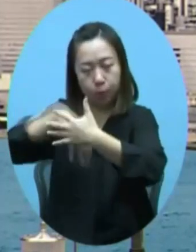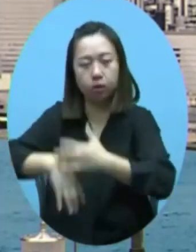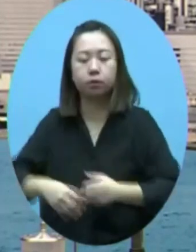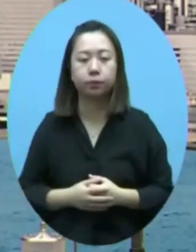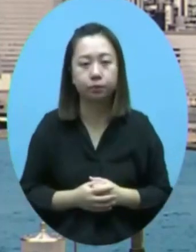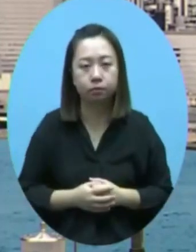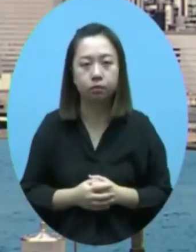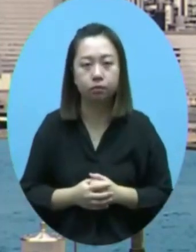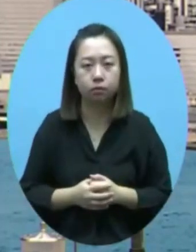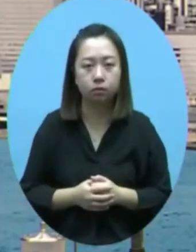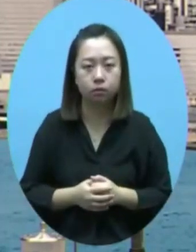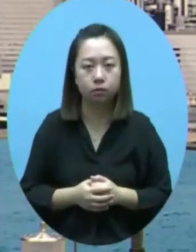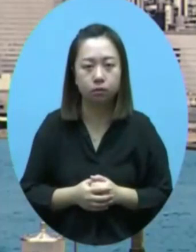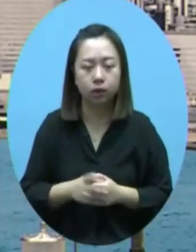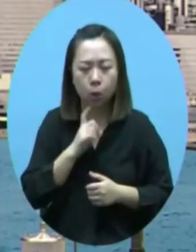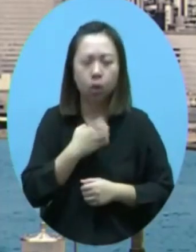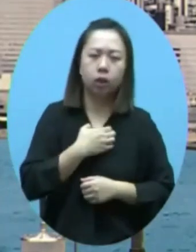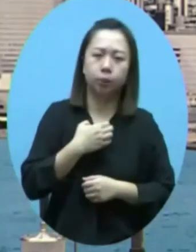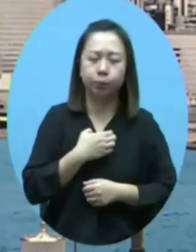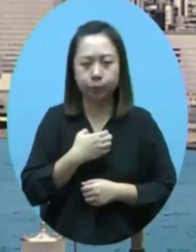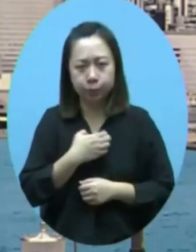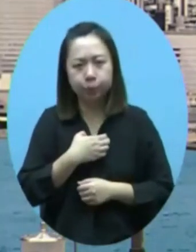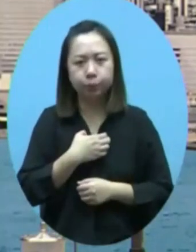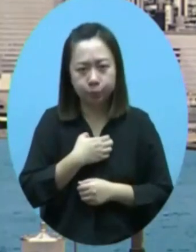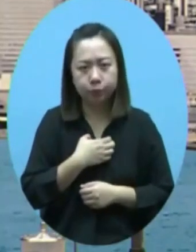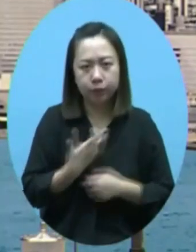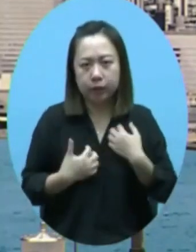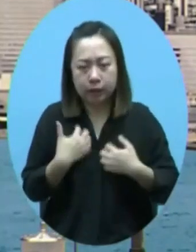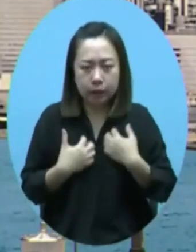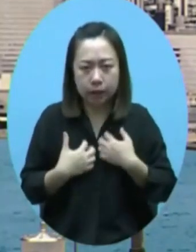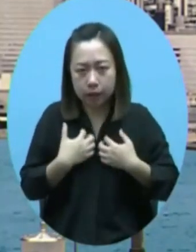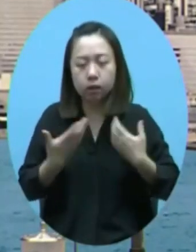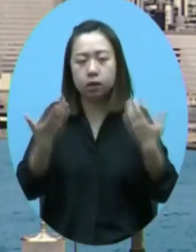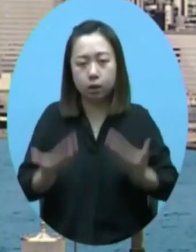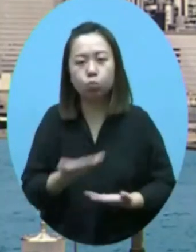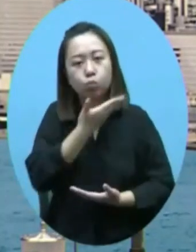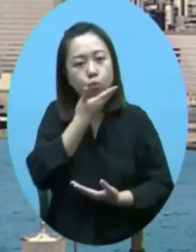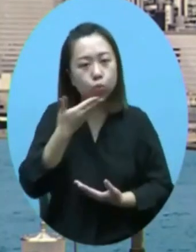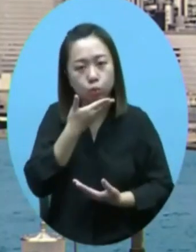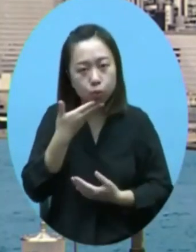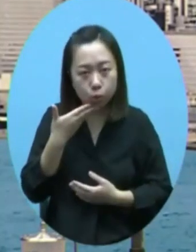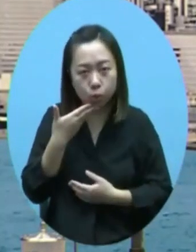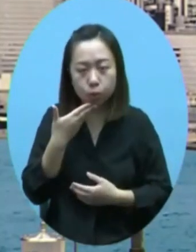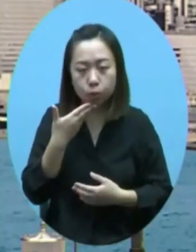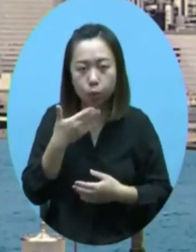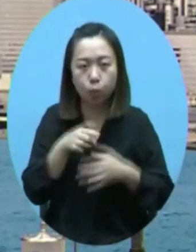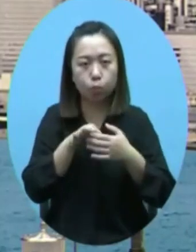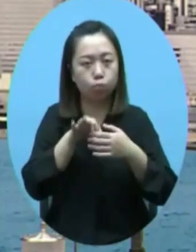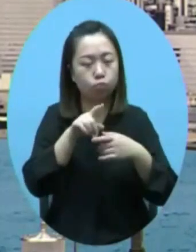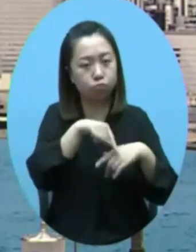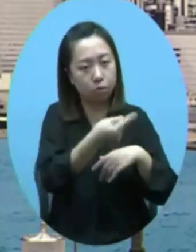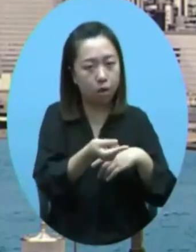live in that building. We are quite concerned. And this morning,